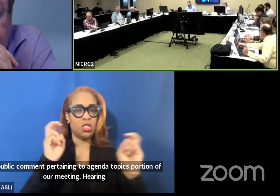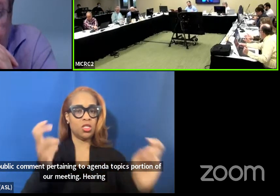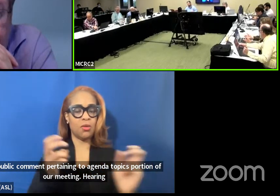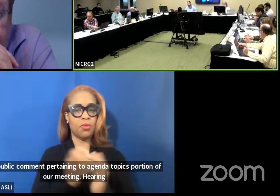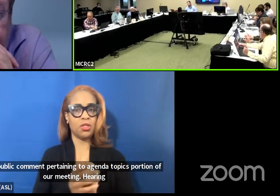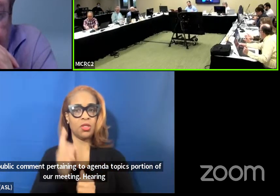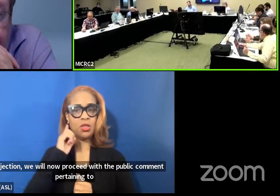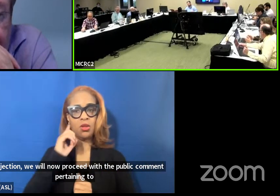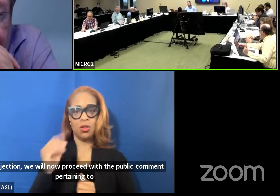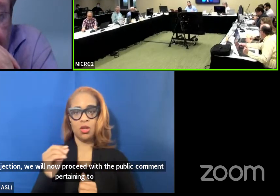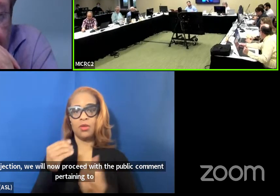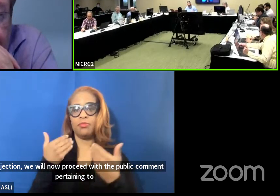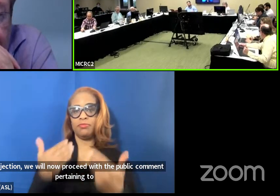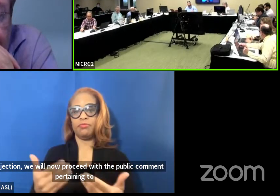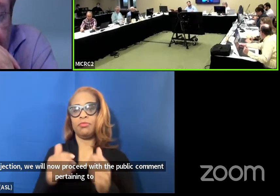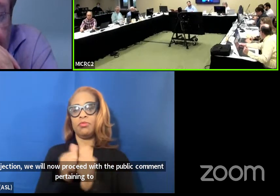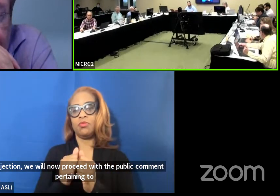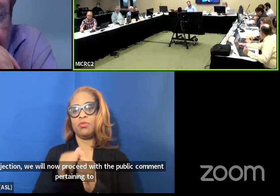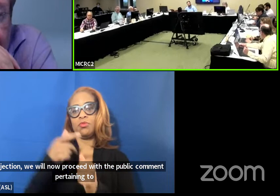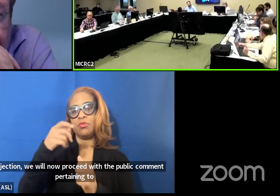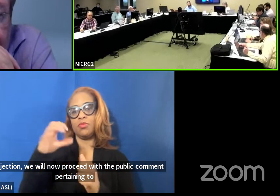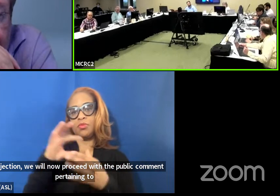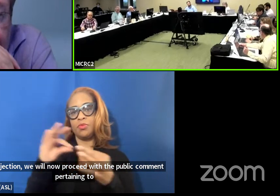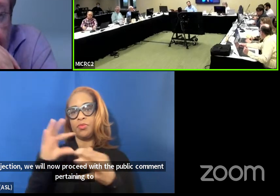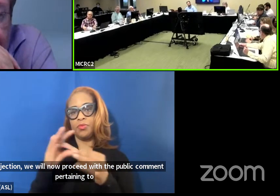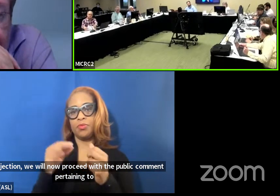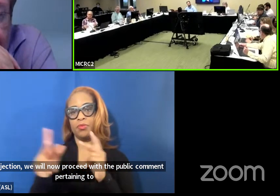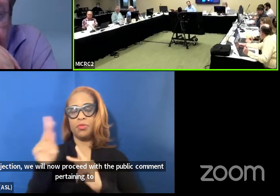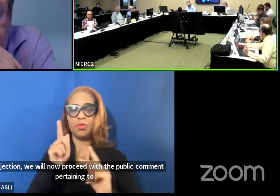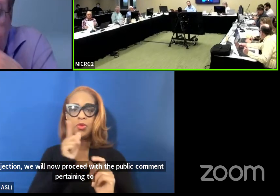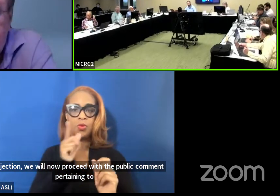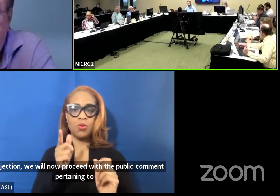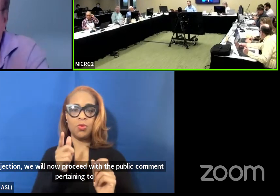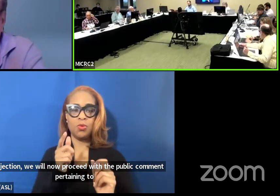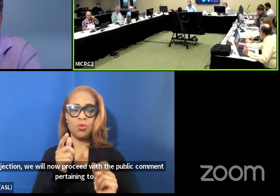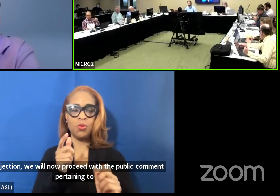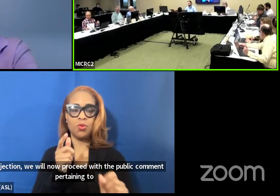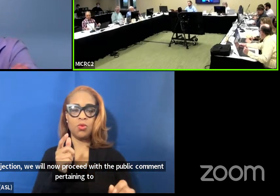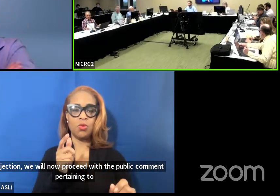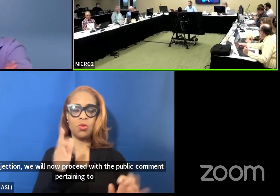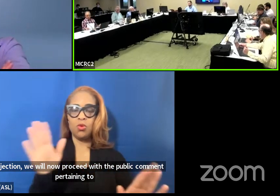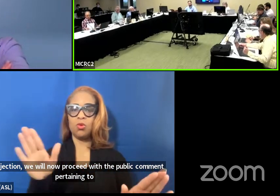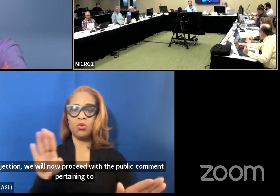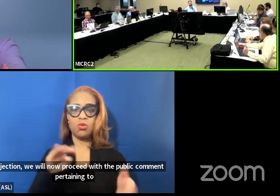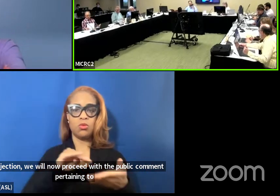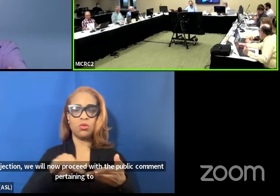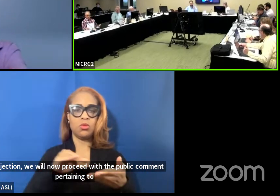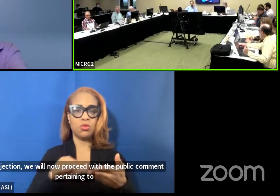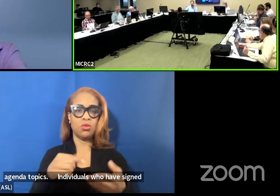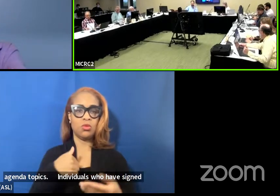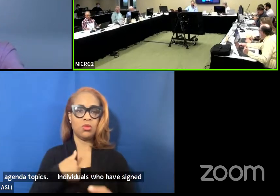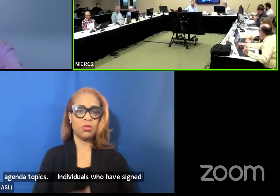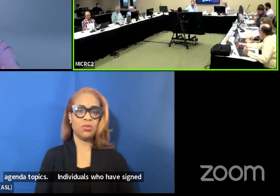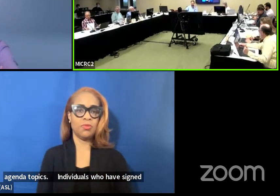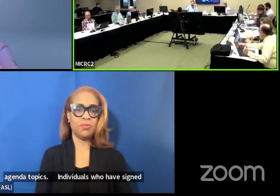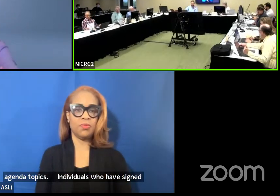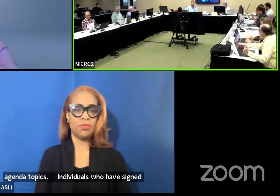comment pertaining to agenda topics individuals forgive me for just a minute